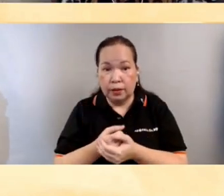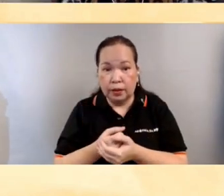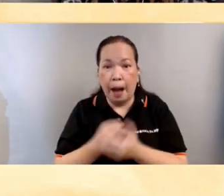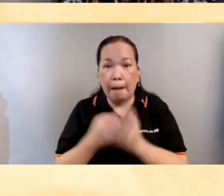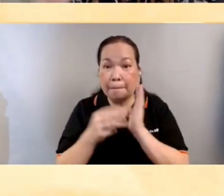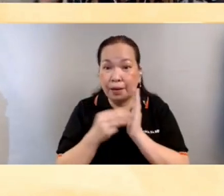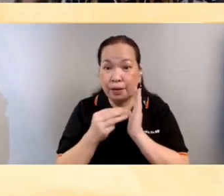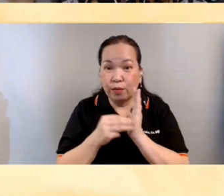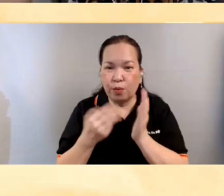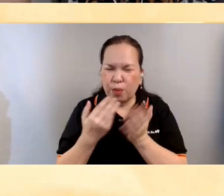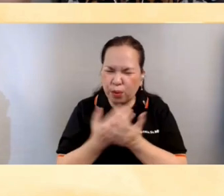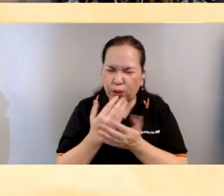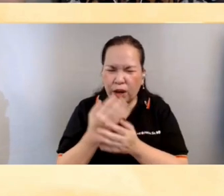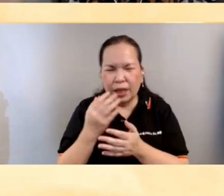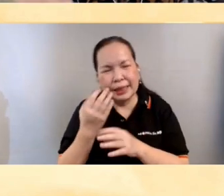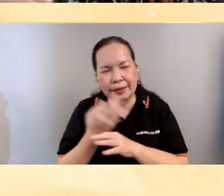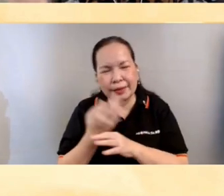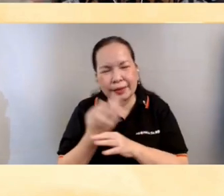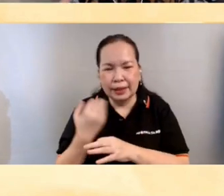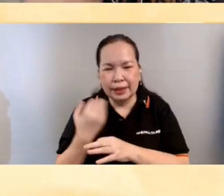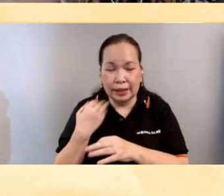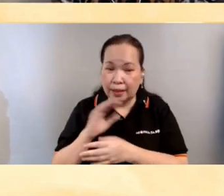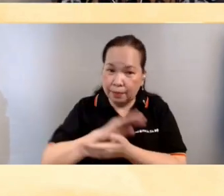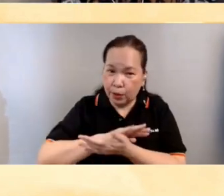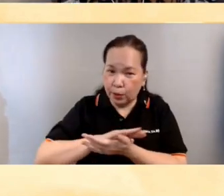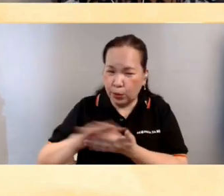in its final stage of like